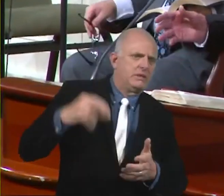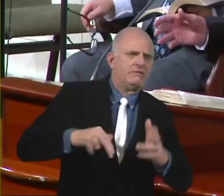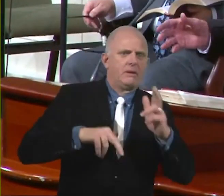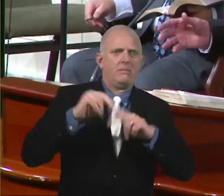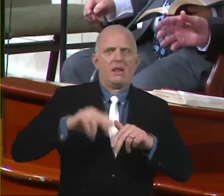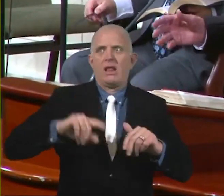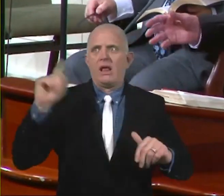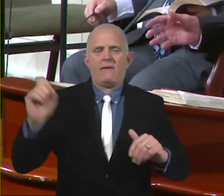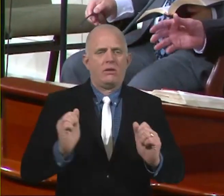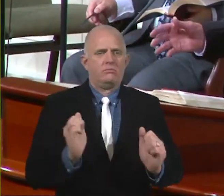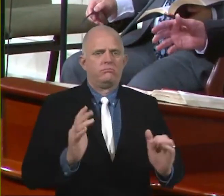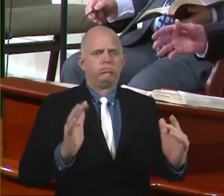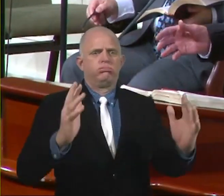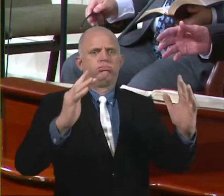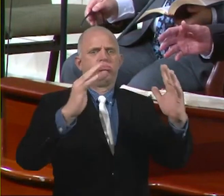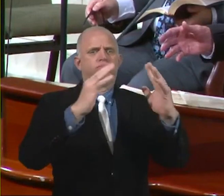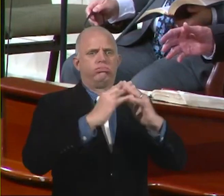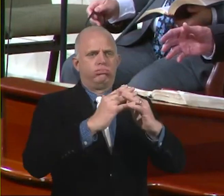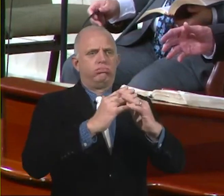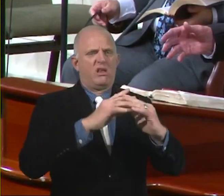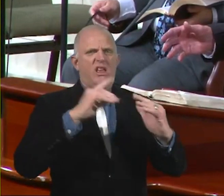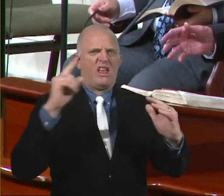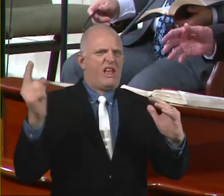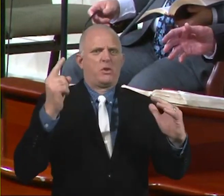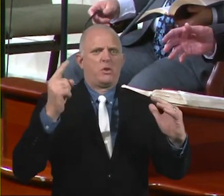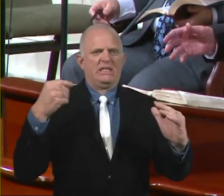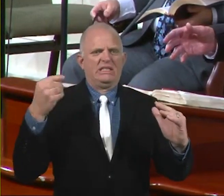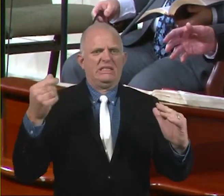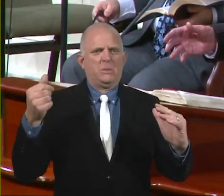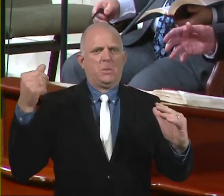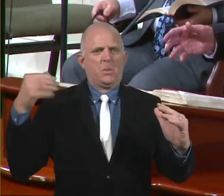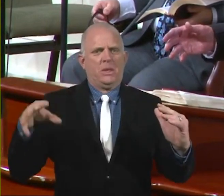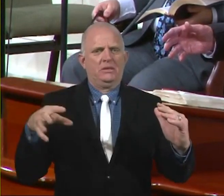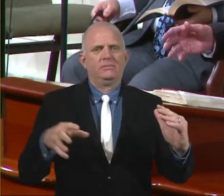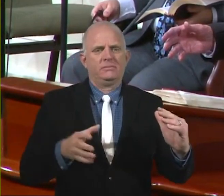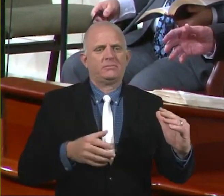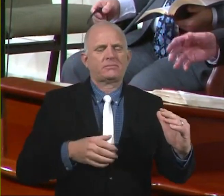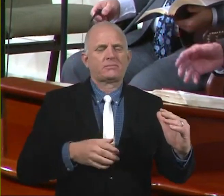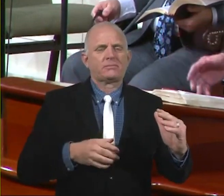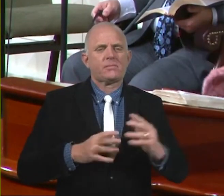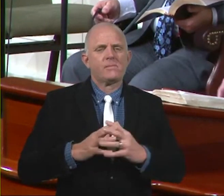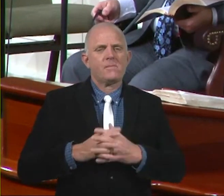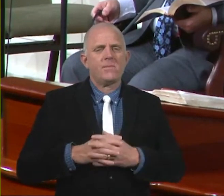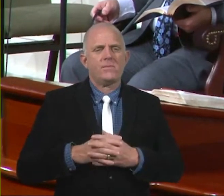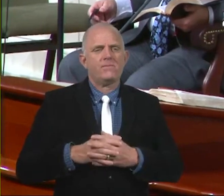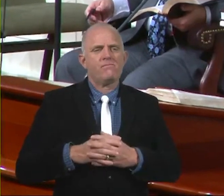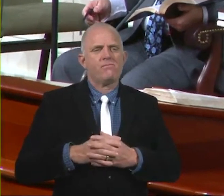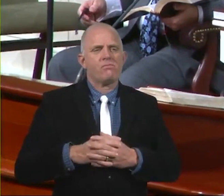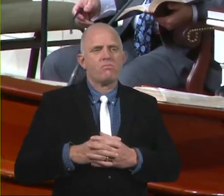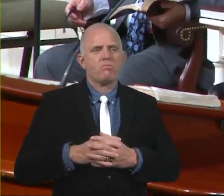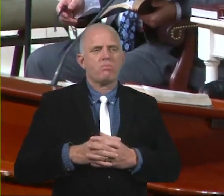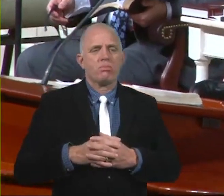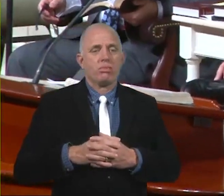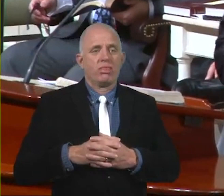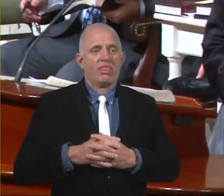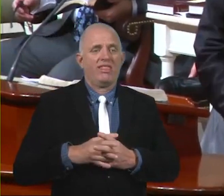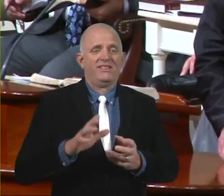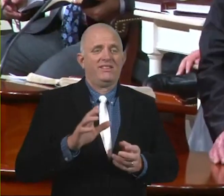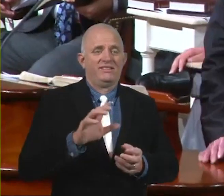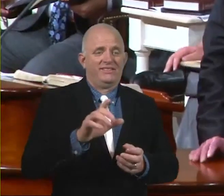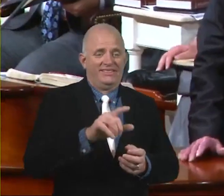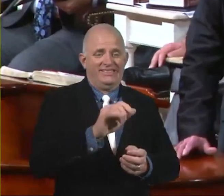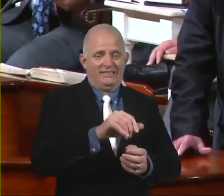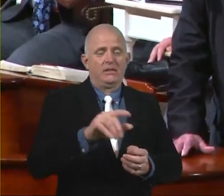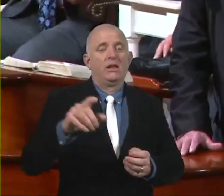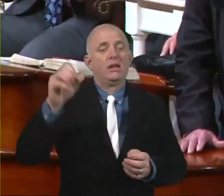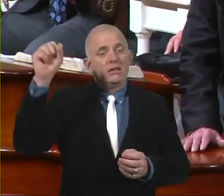probably ever per square foot. No, Solomon prayed this prayer.